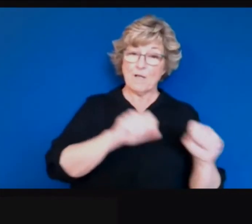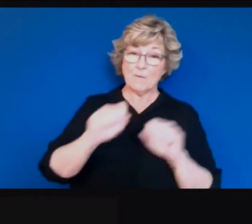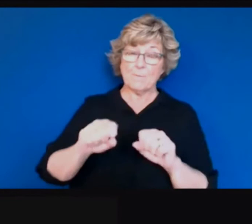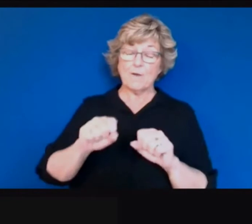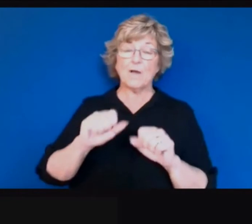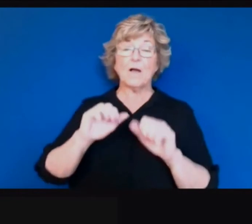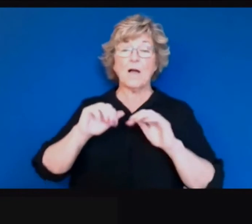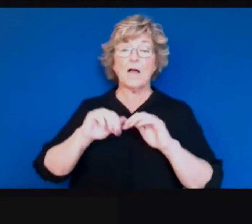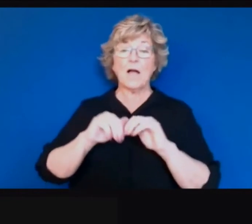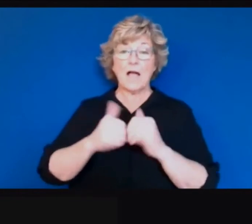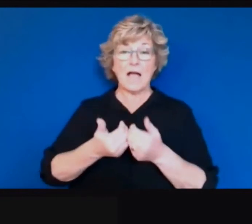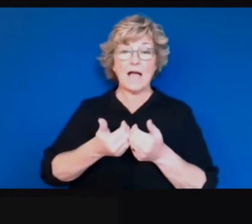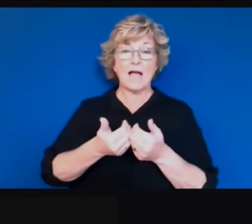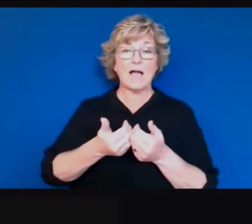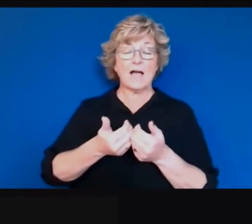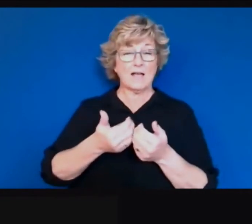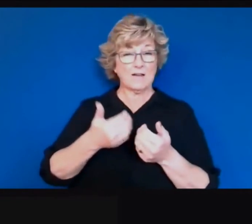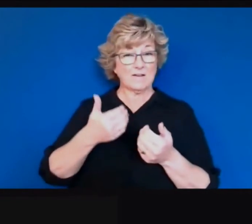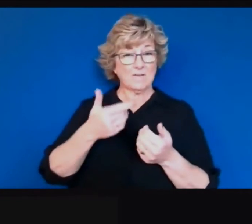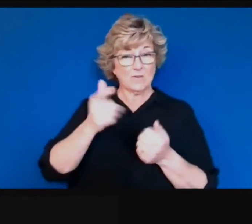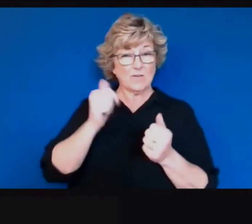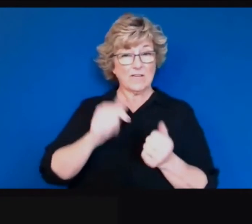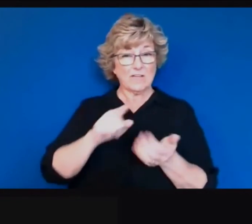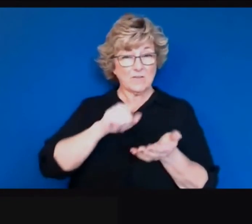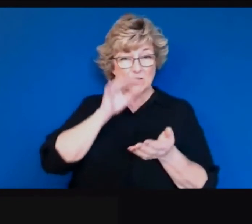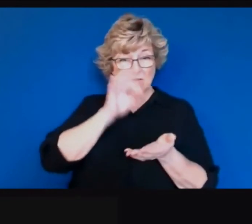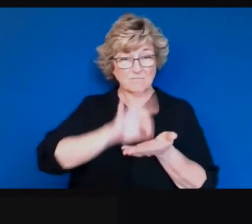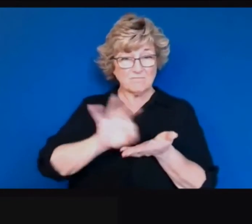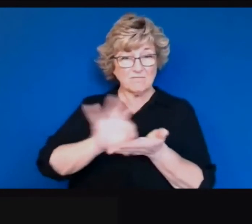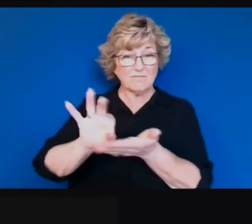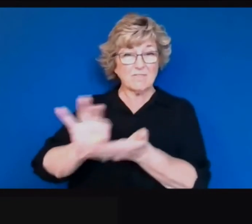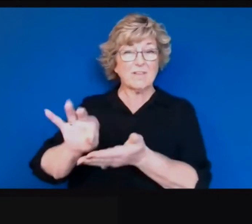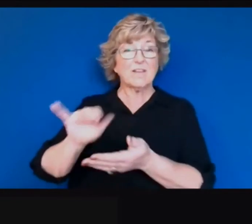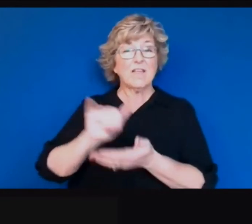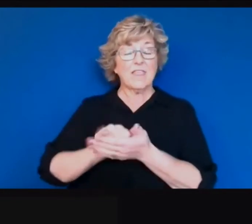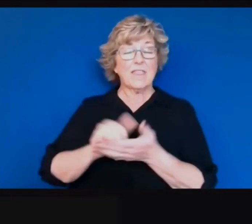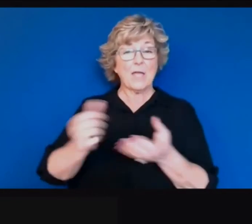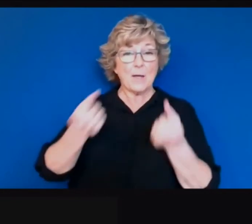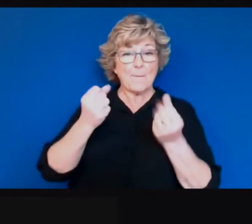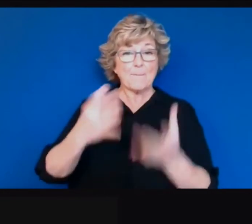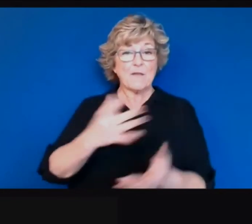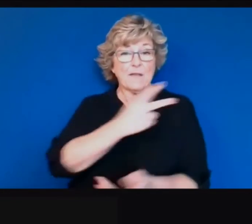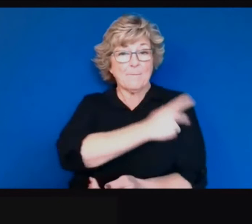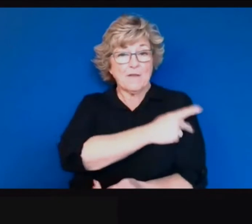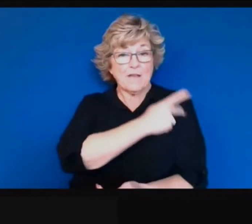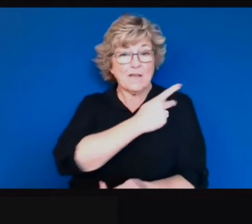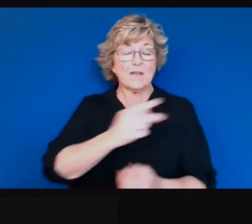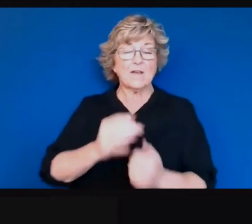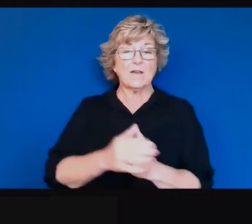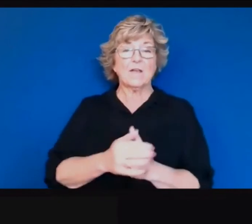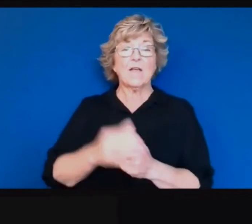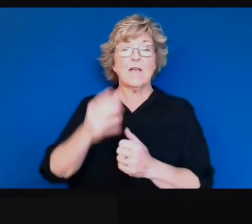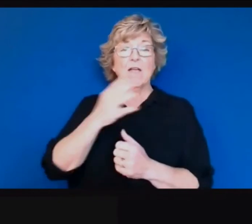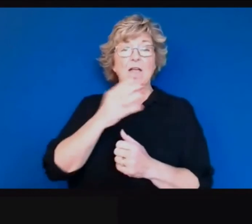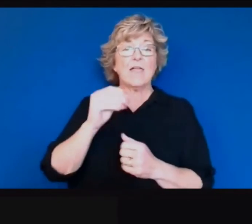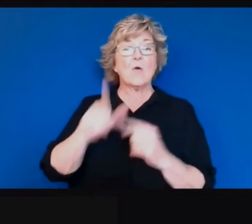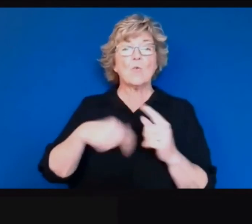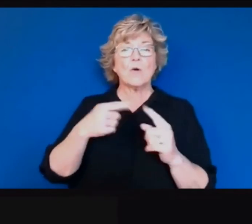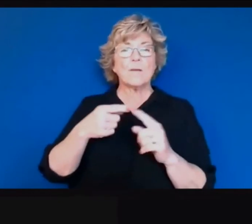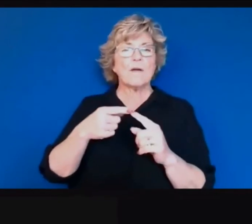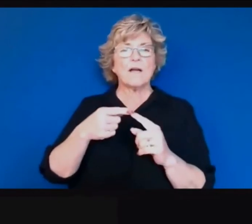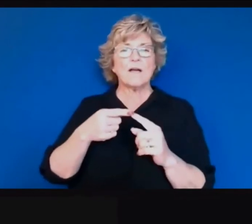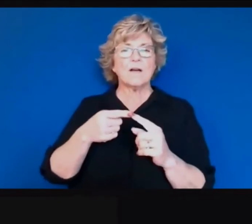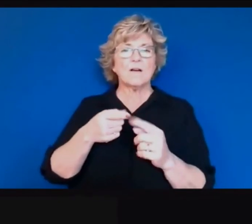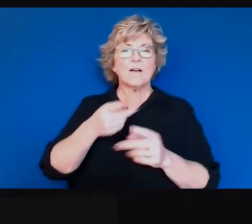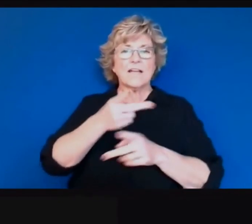system absorb that many patients? And then beyond that, is the state going to establish protocols for rationing of care, or will that happen